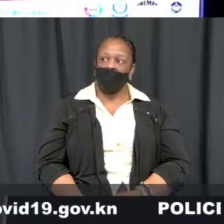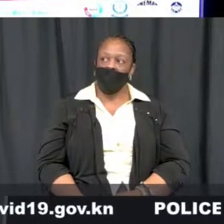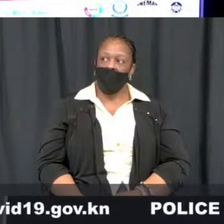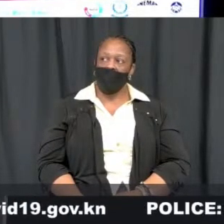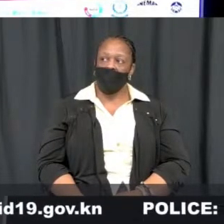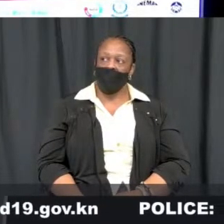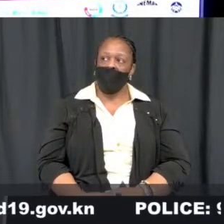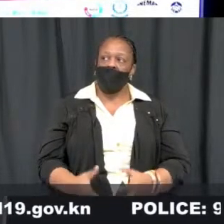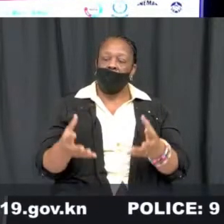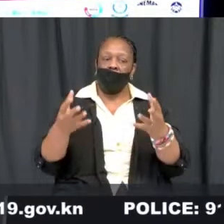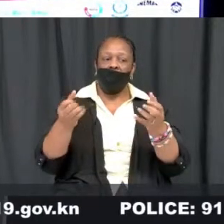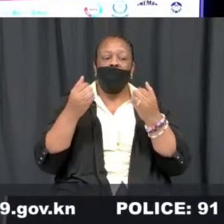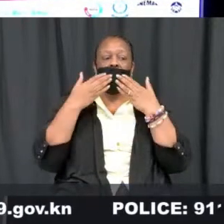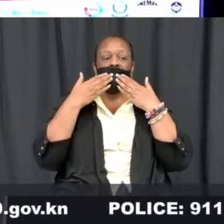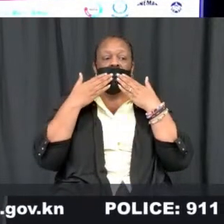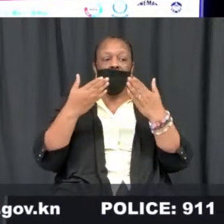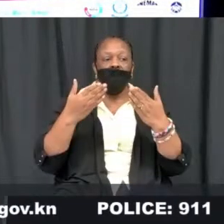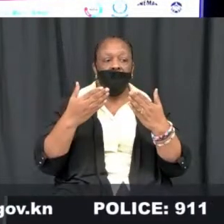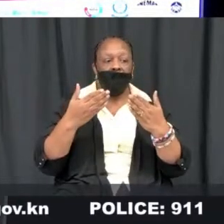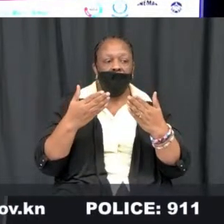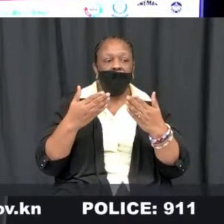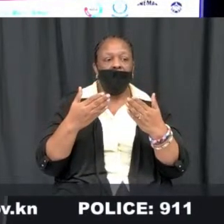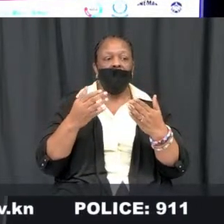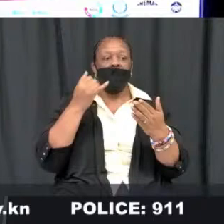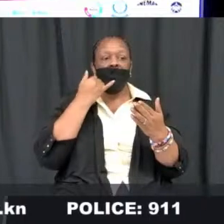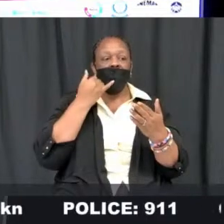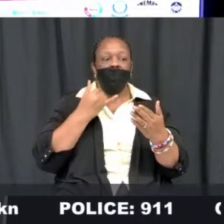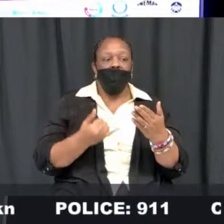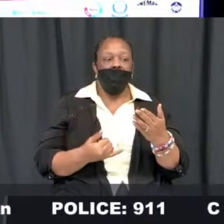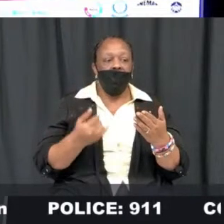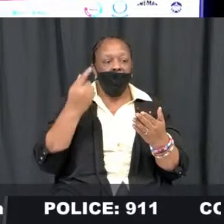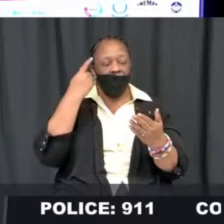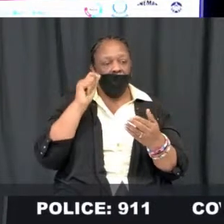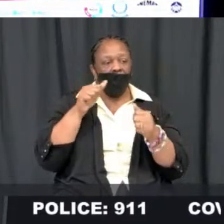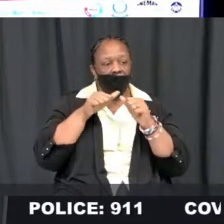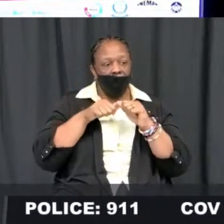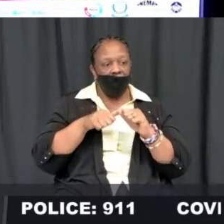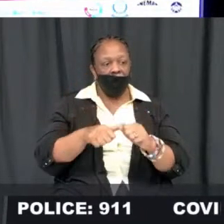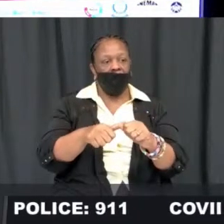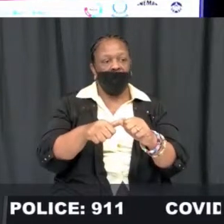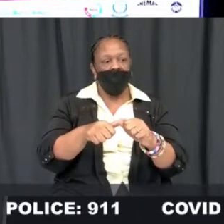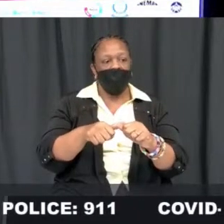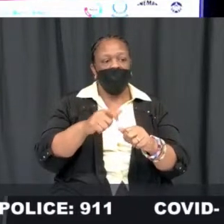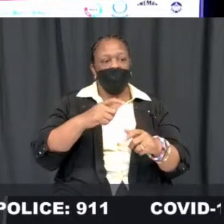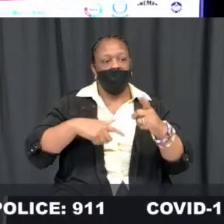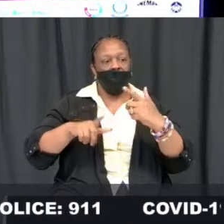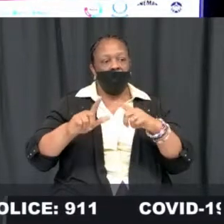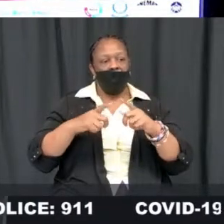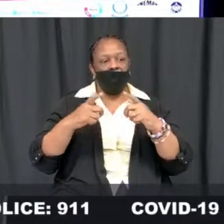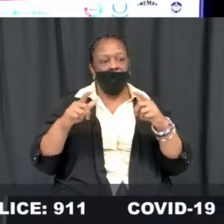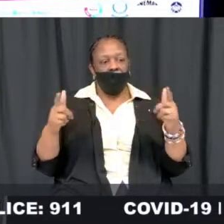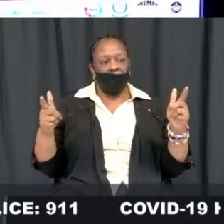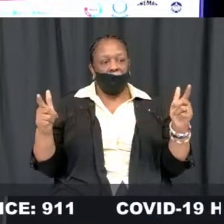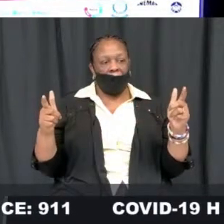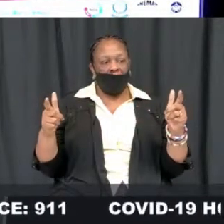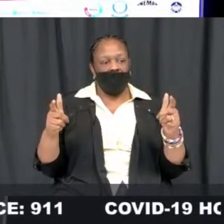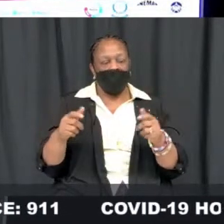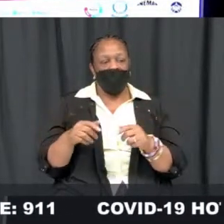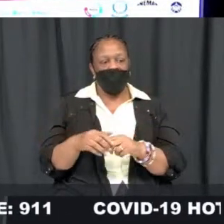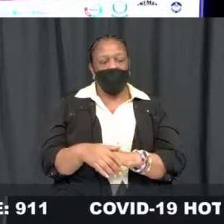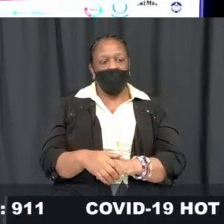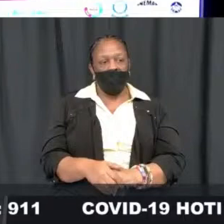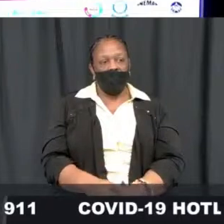pandemic. I want to thank Mrs. Christmas Jacobs for her continued service of